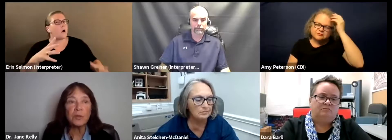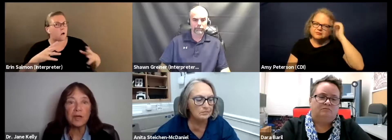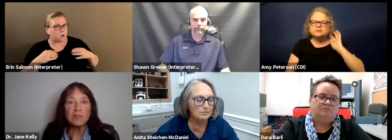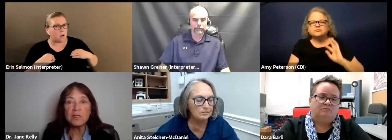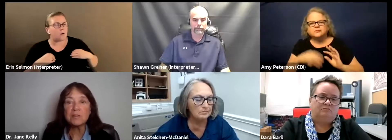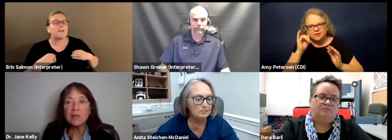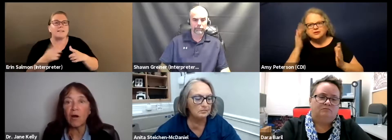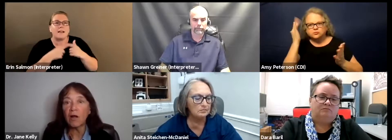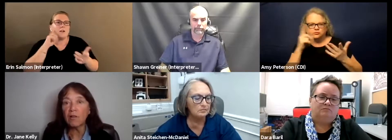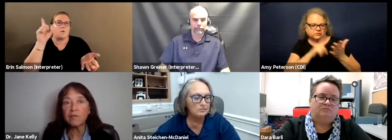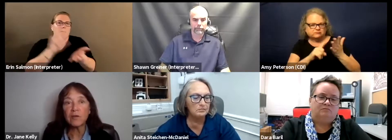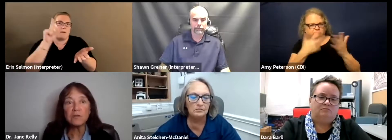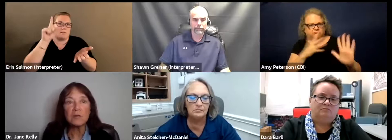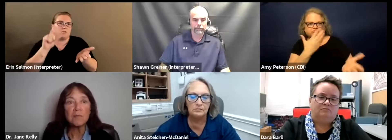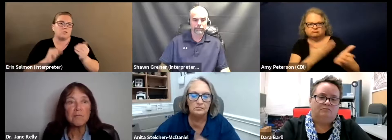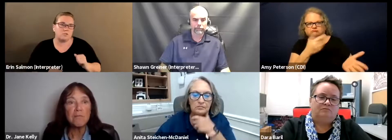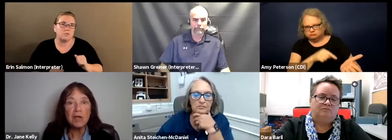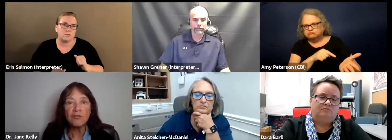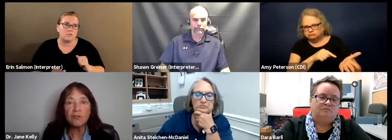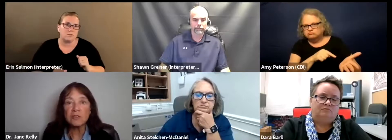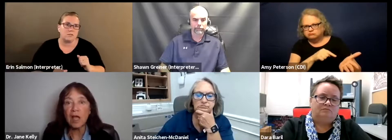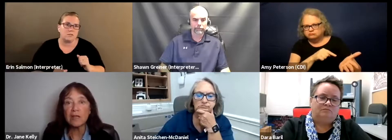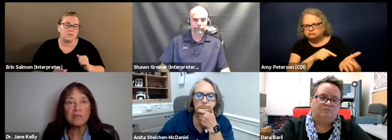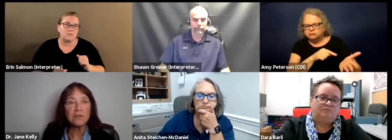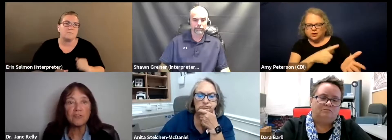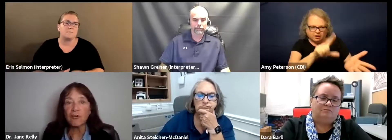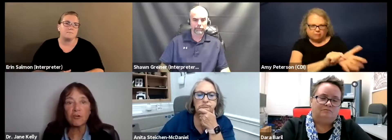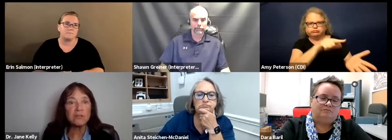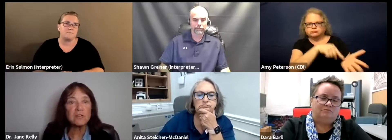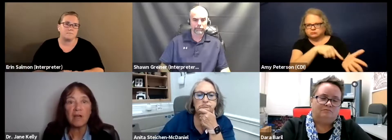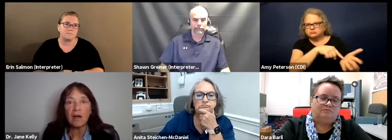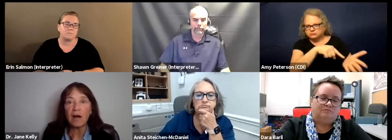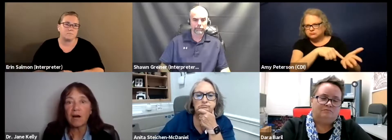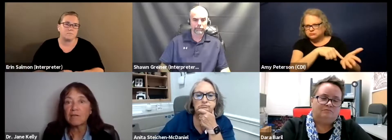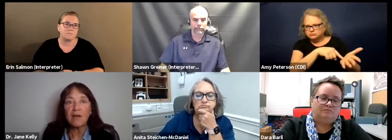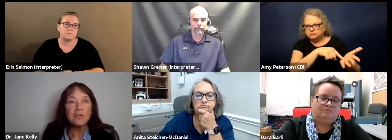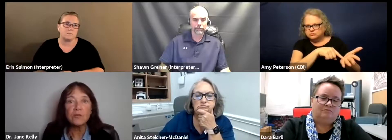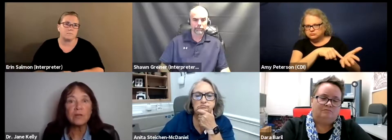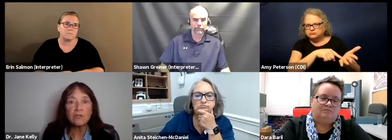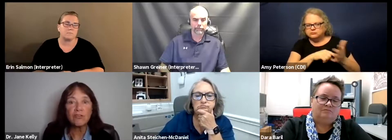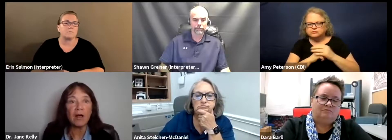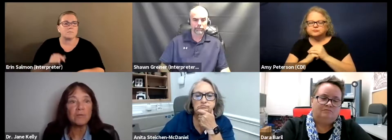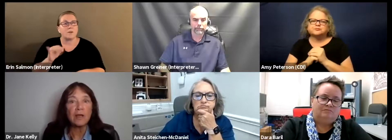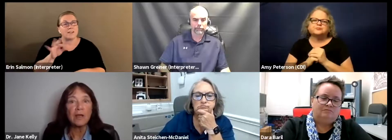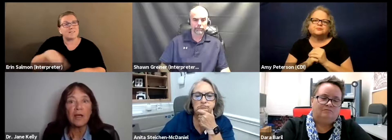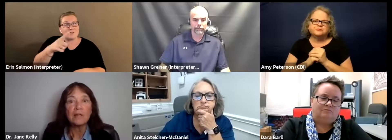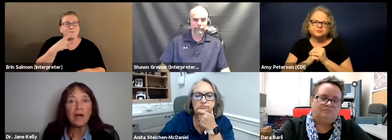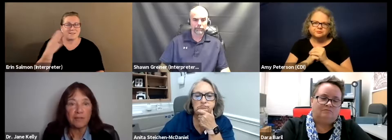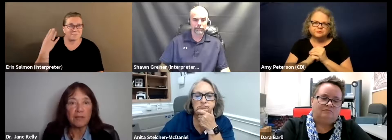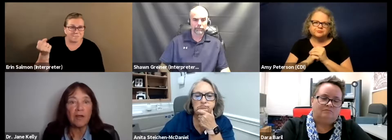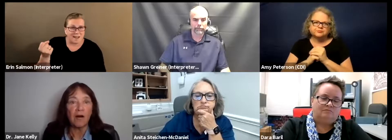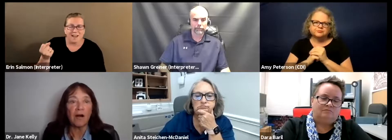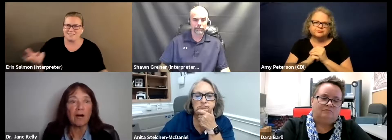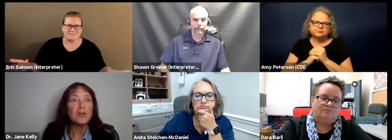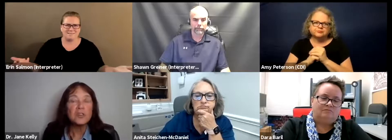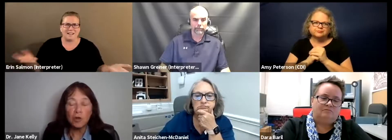total BS means that all of those major scientific journals are not doing their jobs. And I